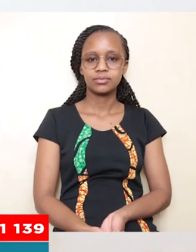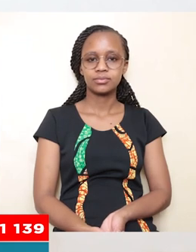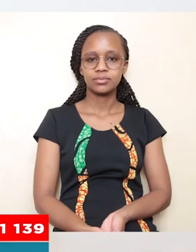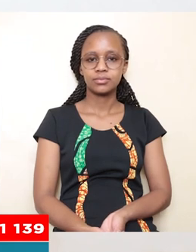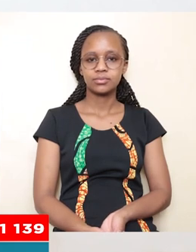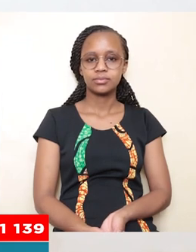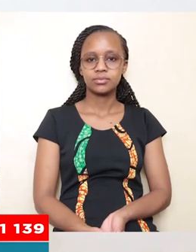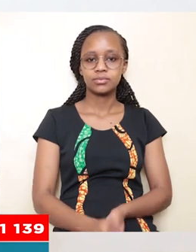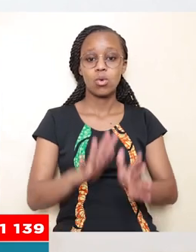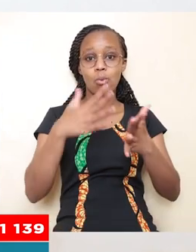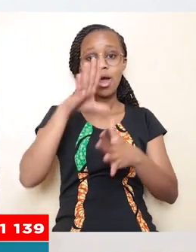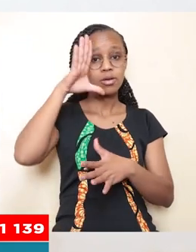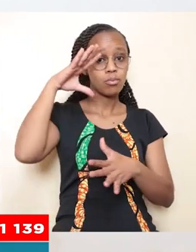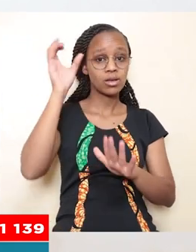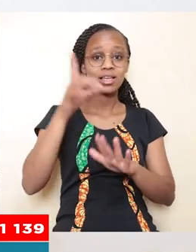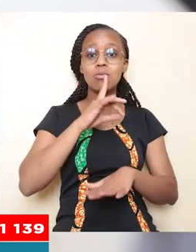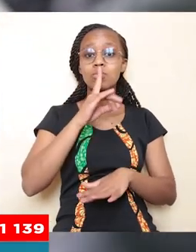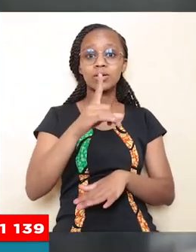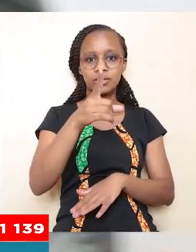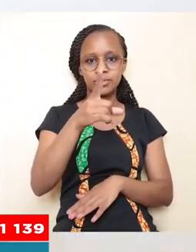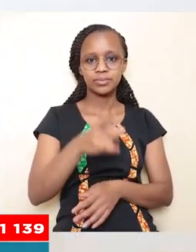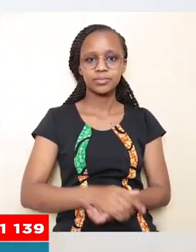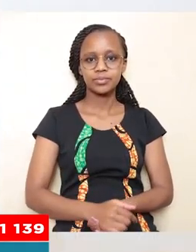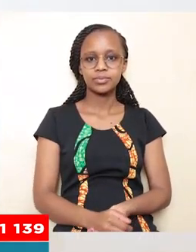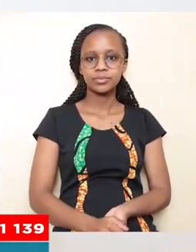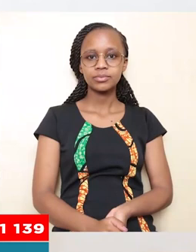"What did Moses command you?"